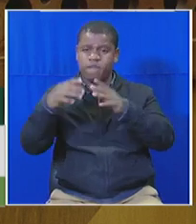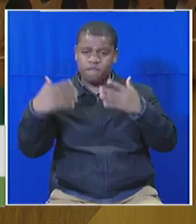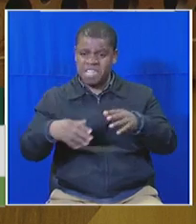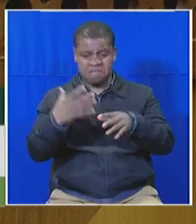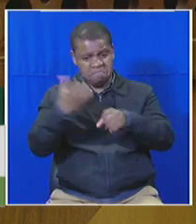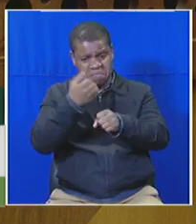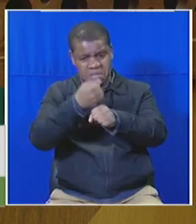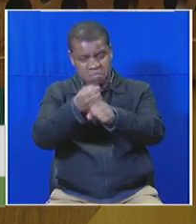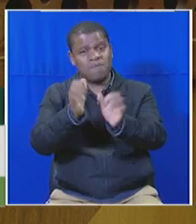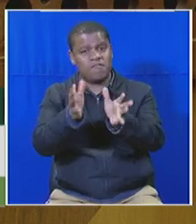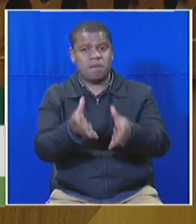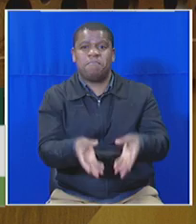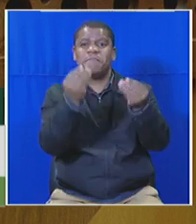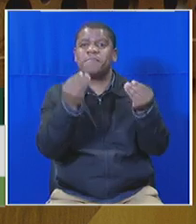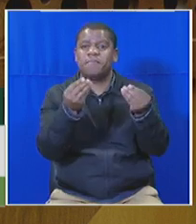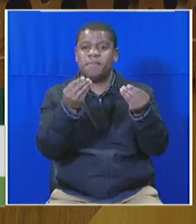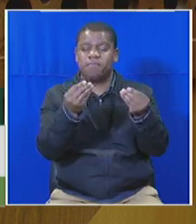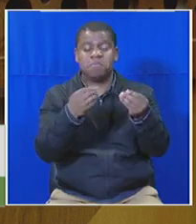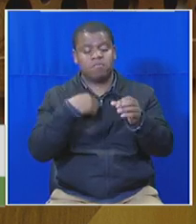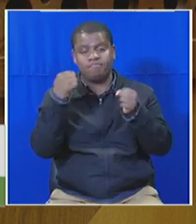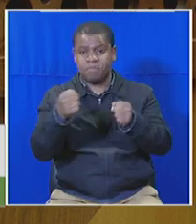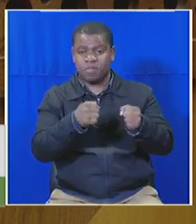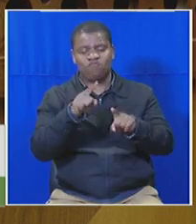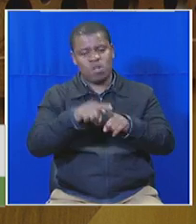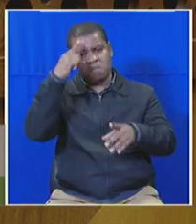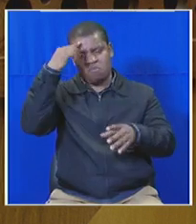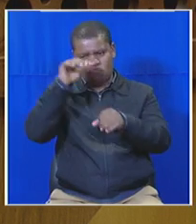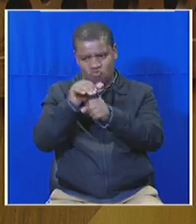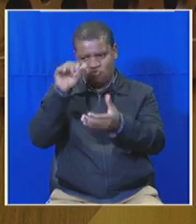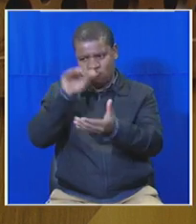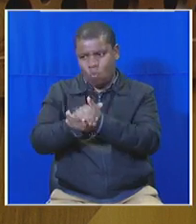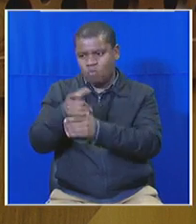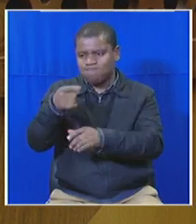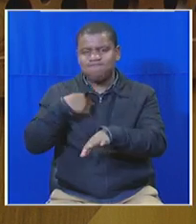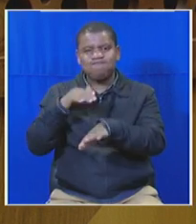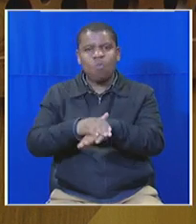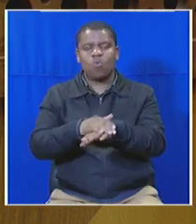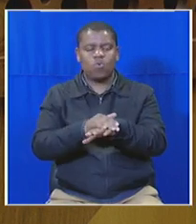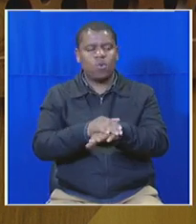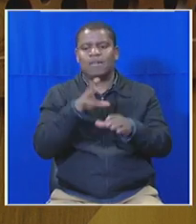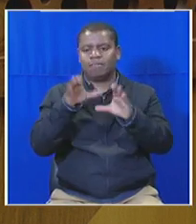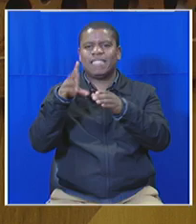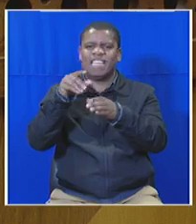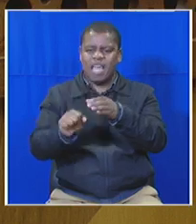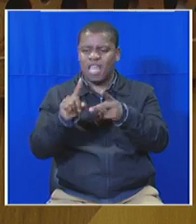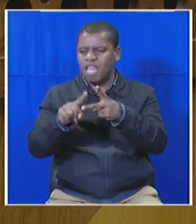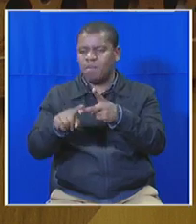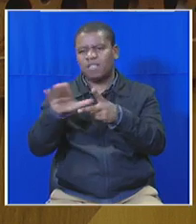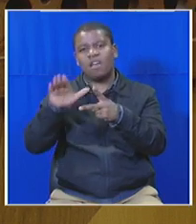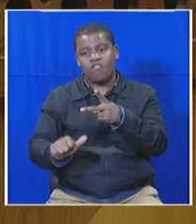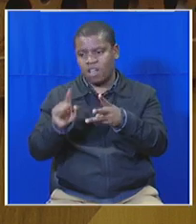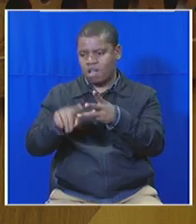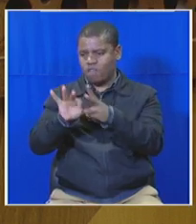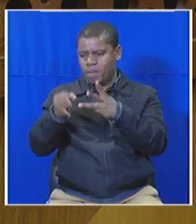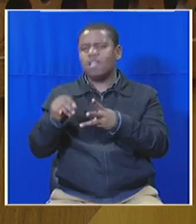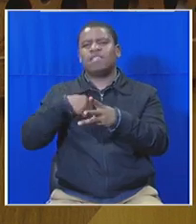victories. Importantly, Ken has remained true to his family, his political home, the DA, and to South Africa. Ken